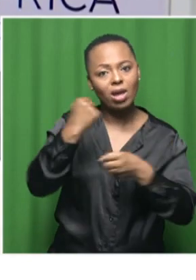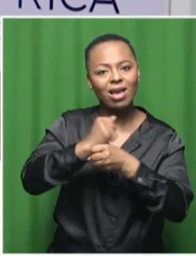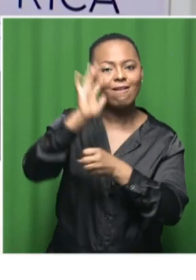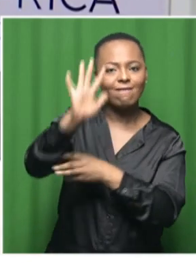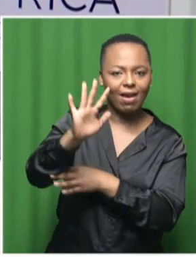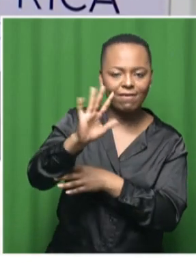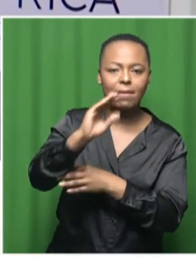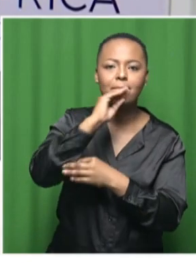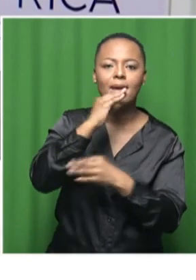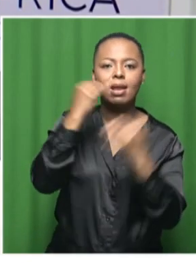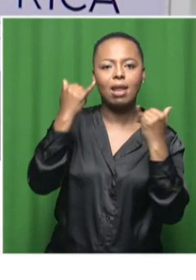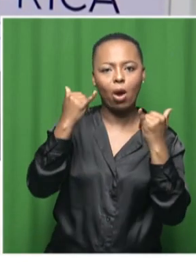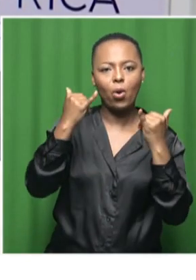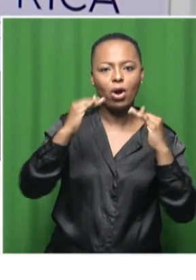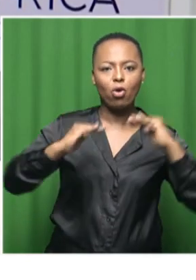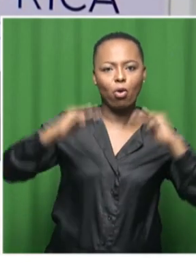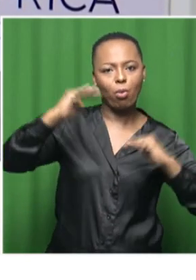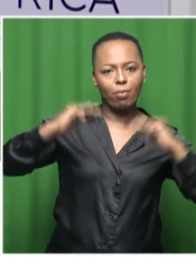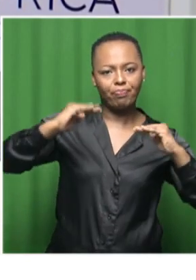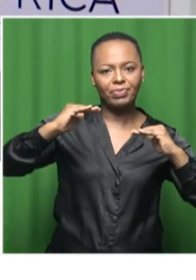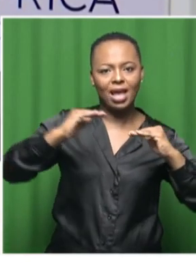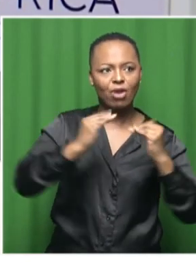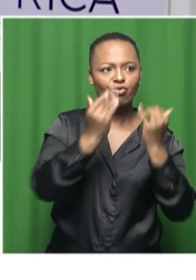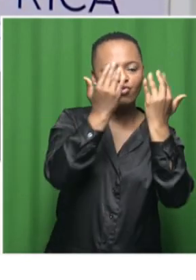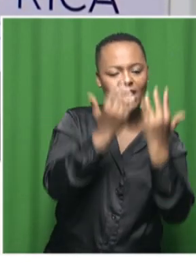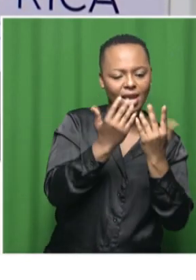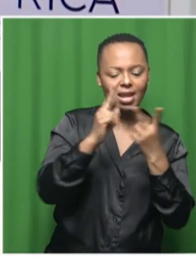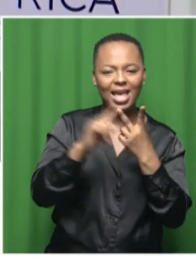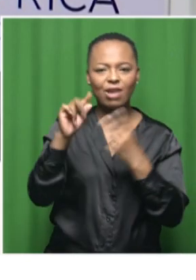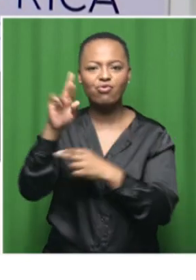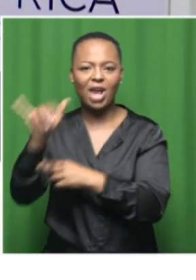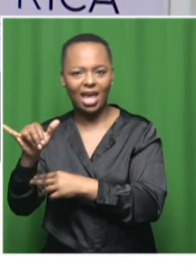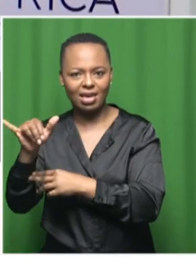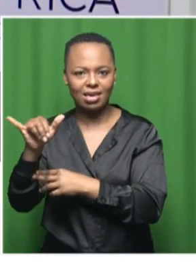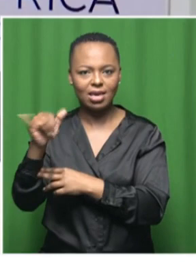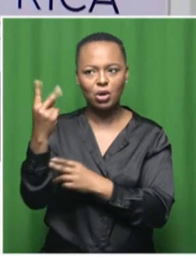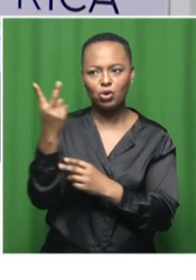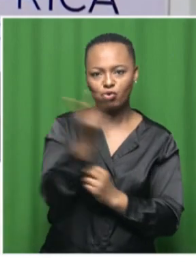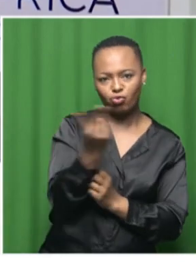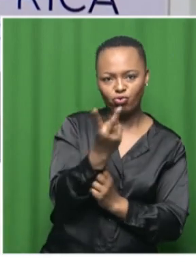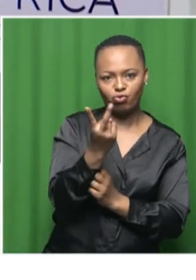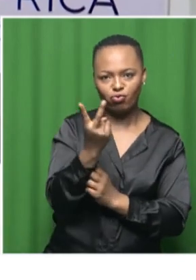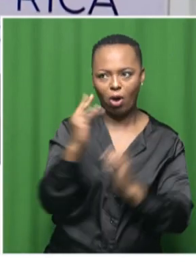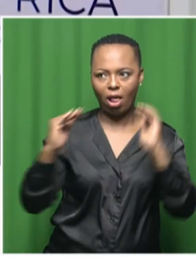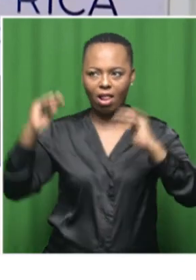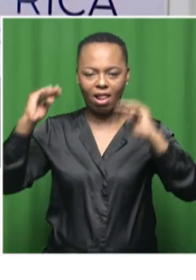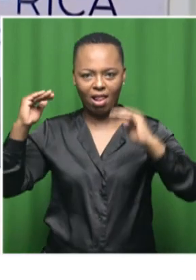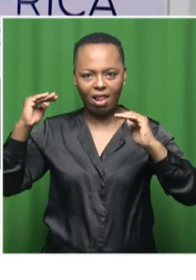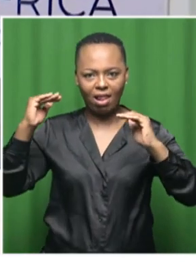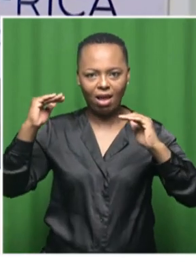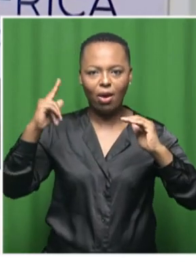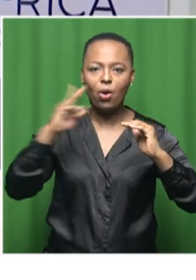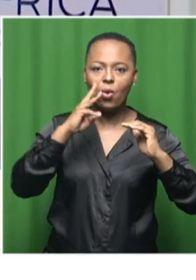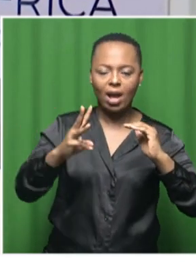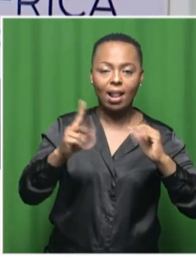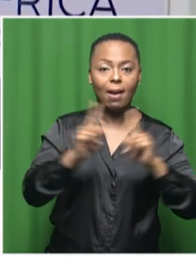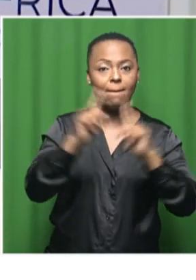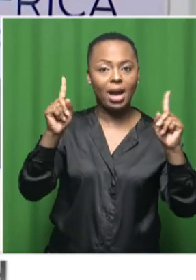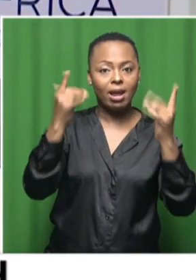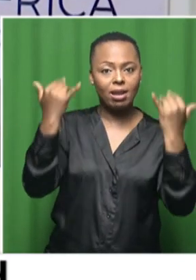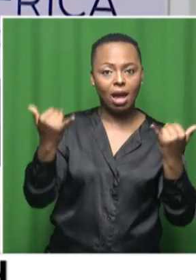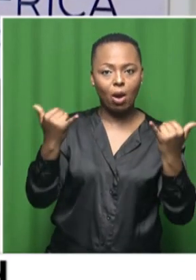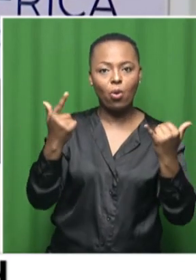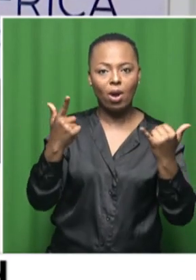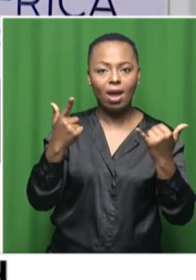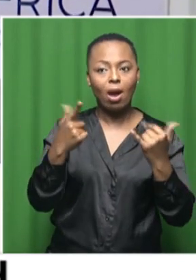cost parity between green and grey hydrogen. And but what sits in our advantage is